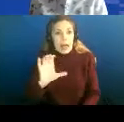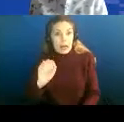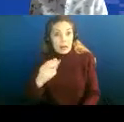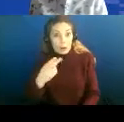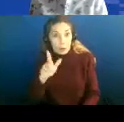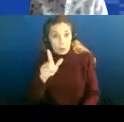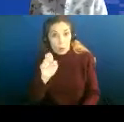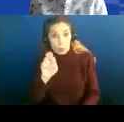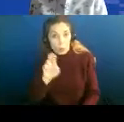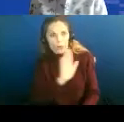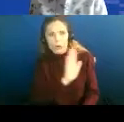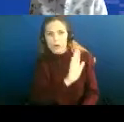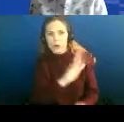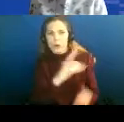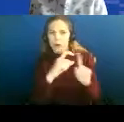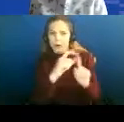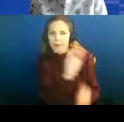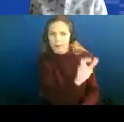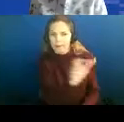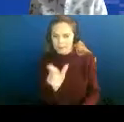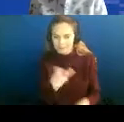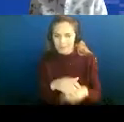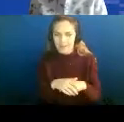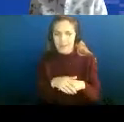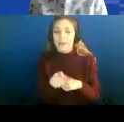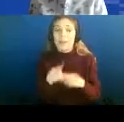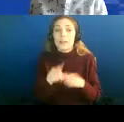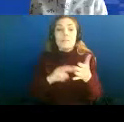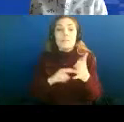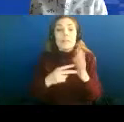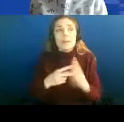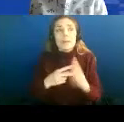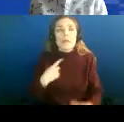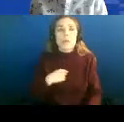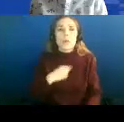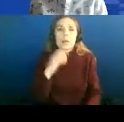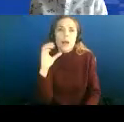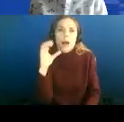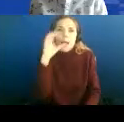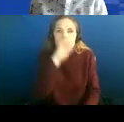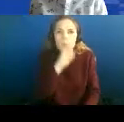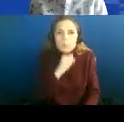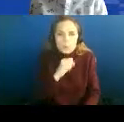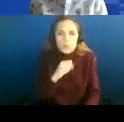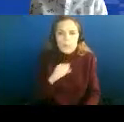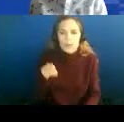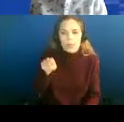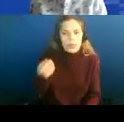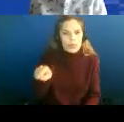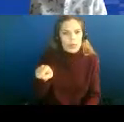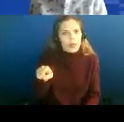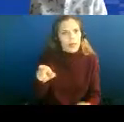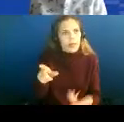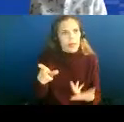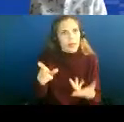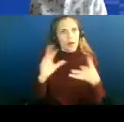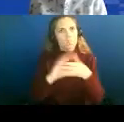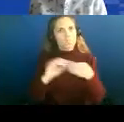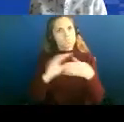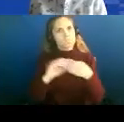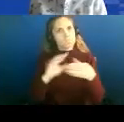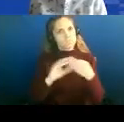own experience, assuming that what they say can be taken seriously and should be taken